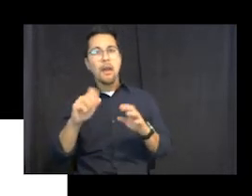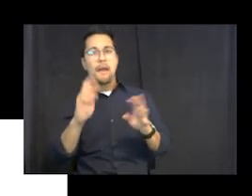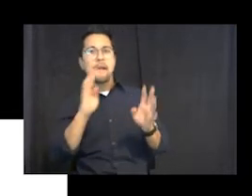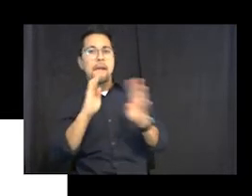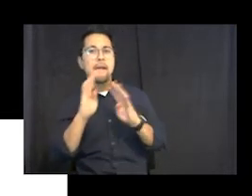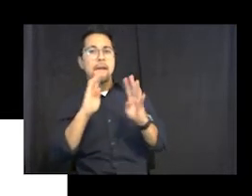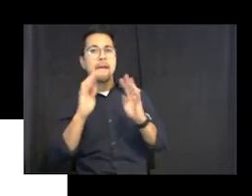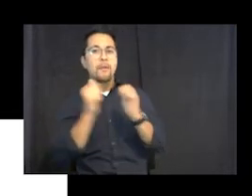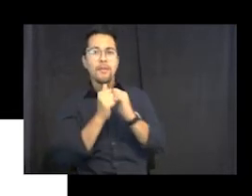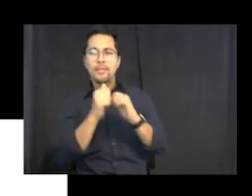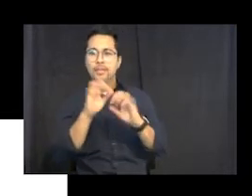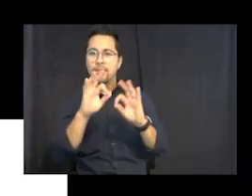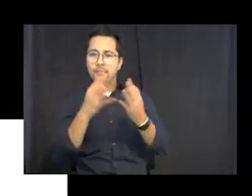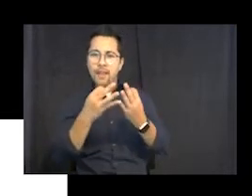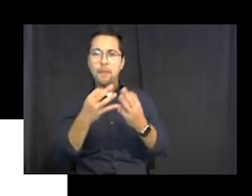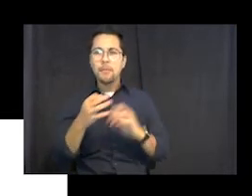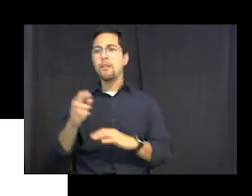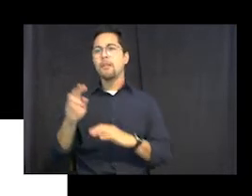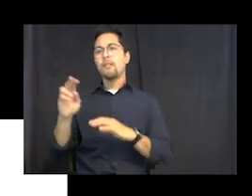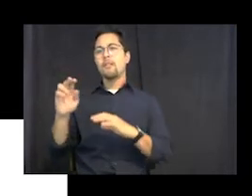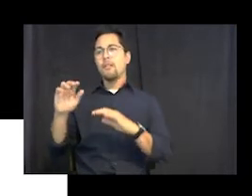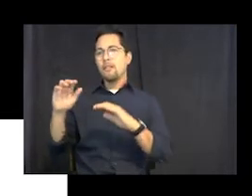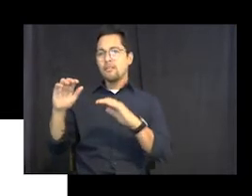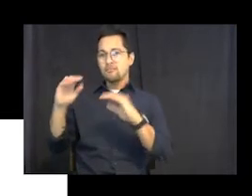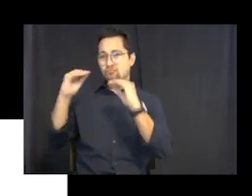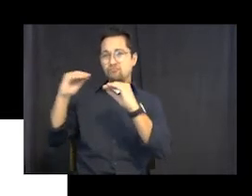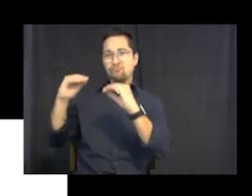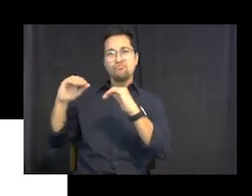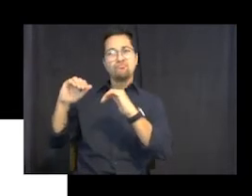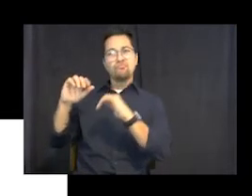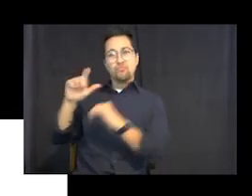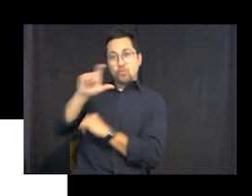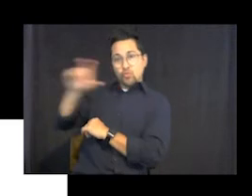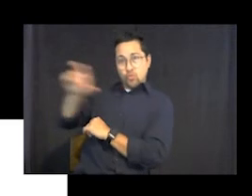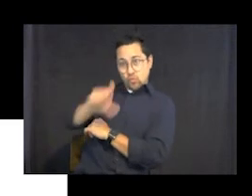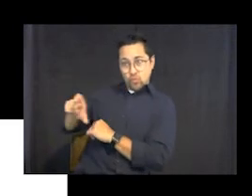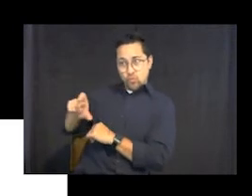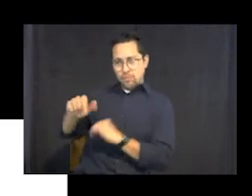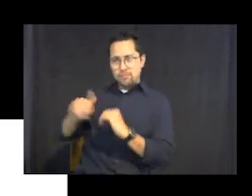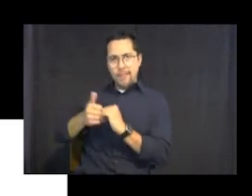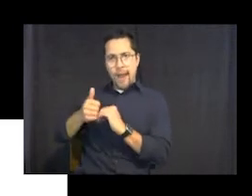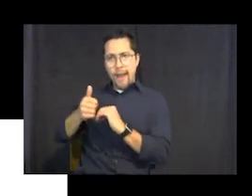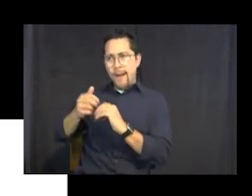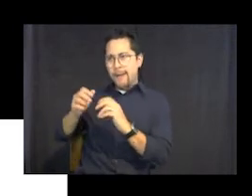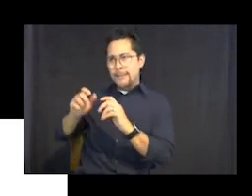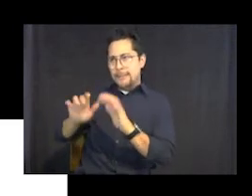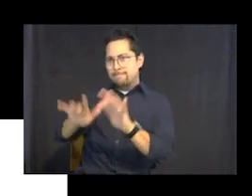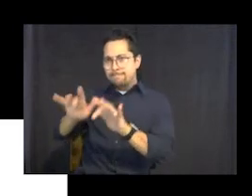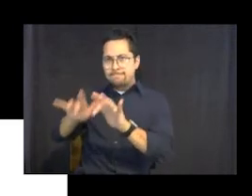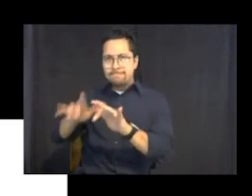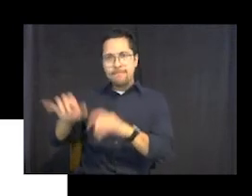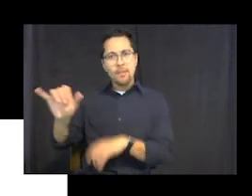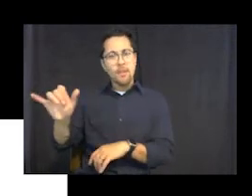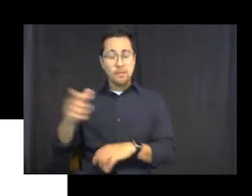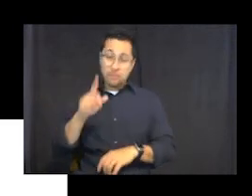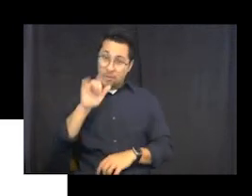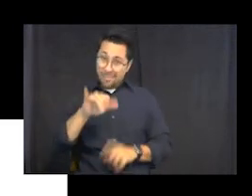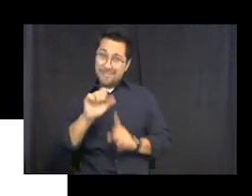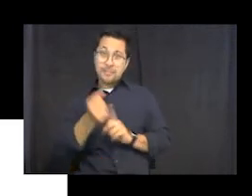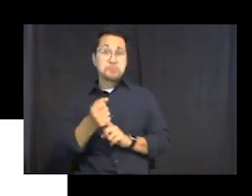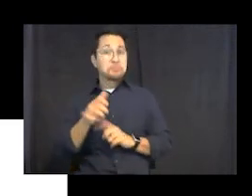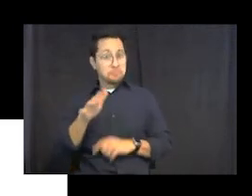and to use Zoom. So it turned into a very interesting situation for